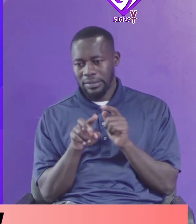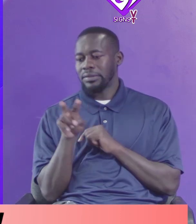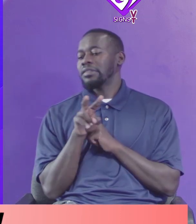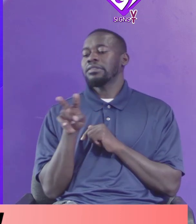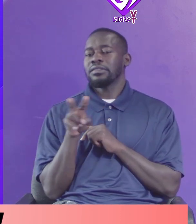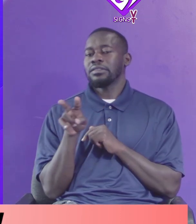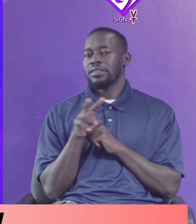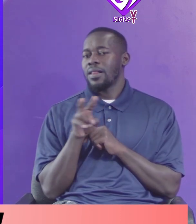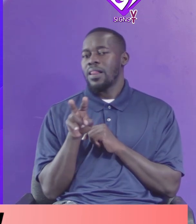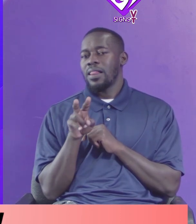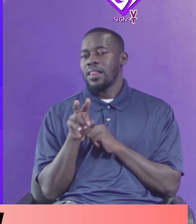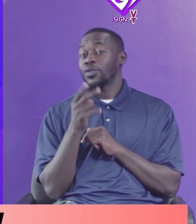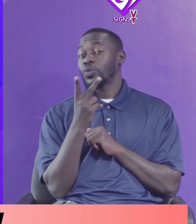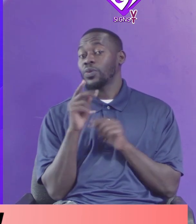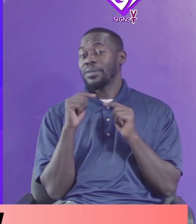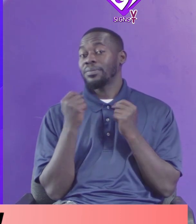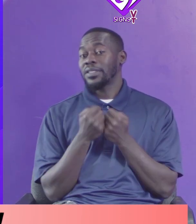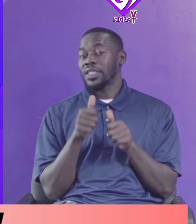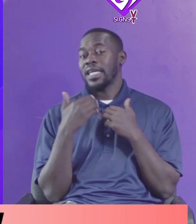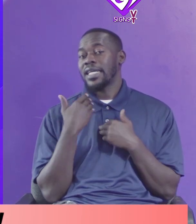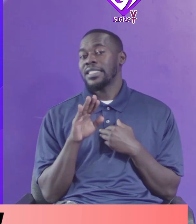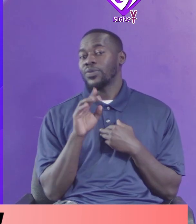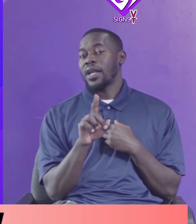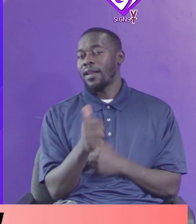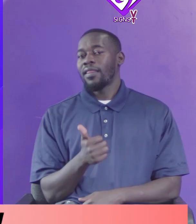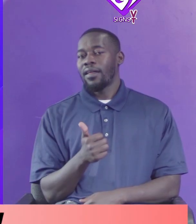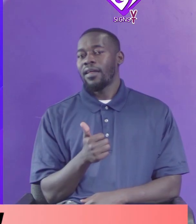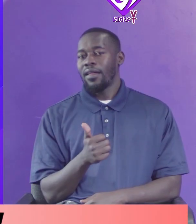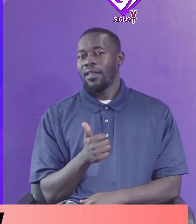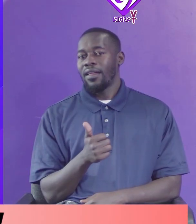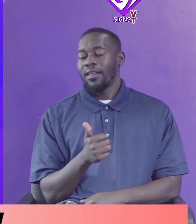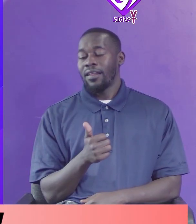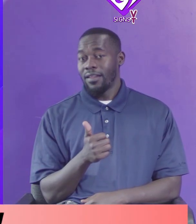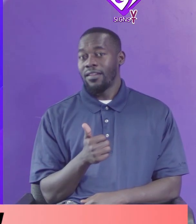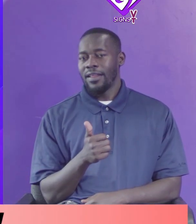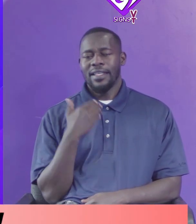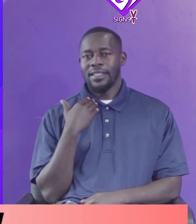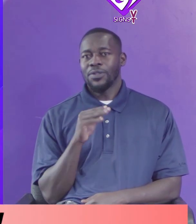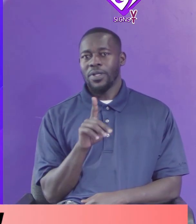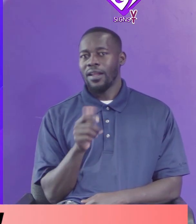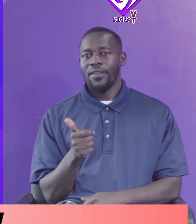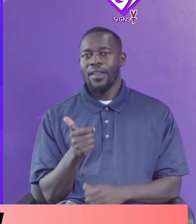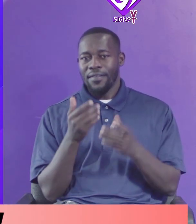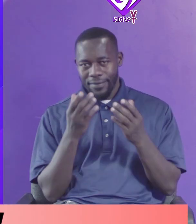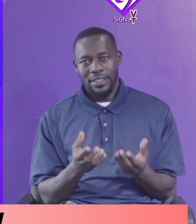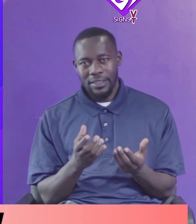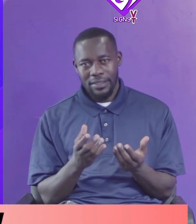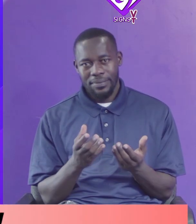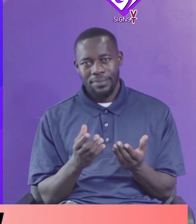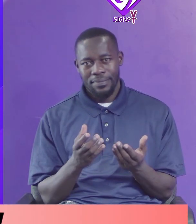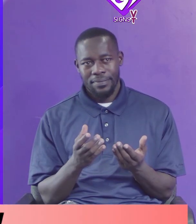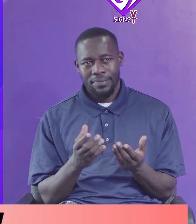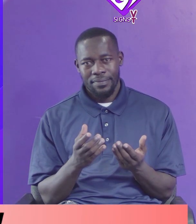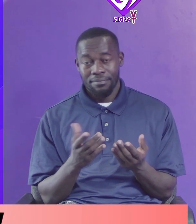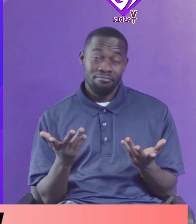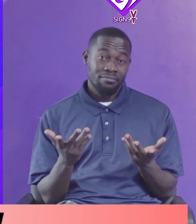derby. Yes. Two teams that really hate each other. Yes. Right? For the sake of football, that is. But then again, moja kishuka,